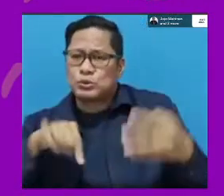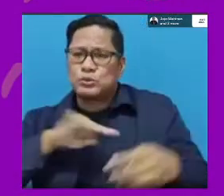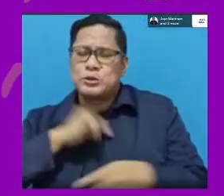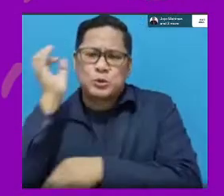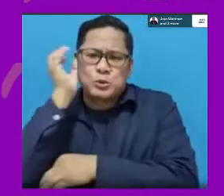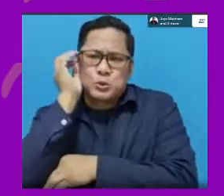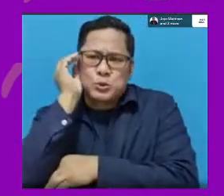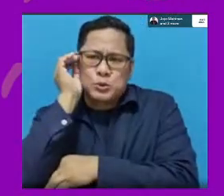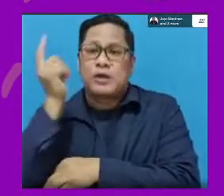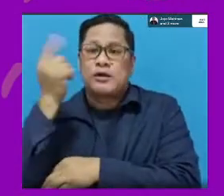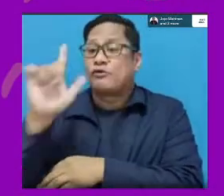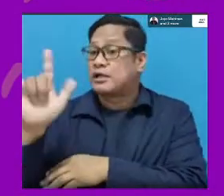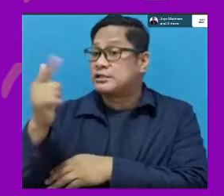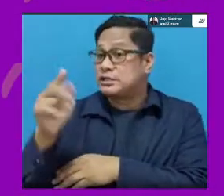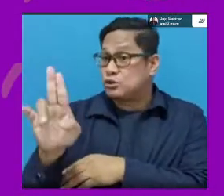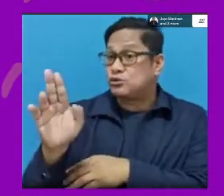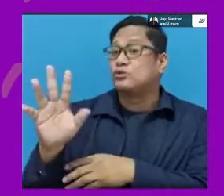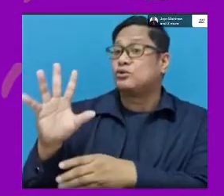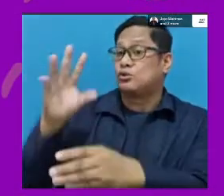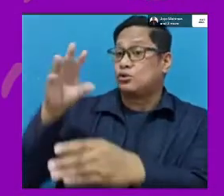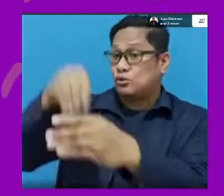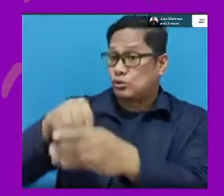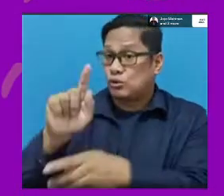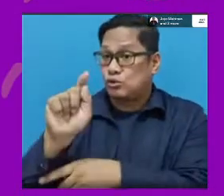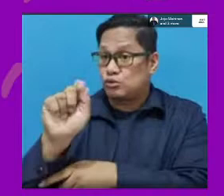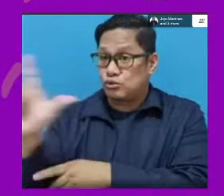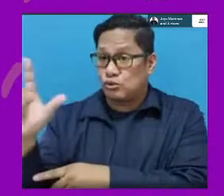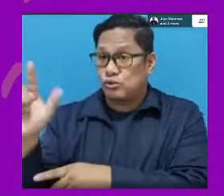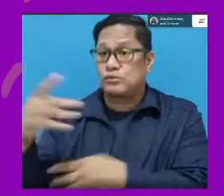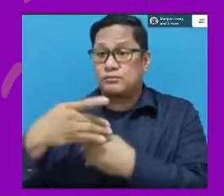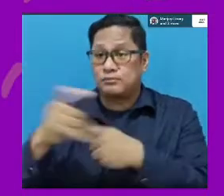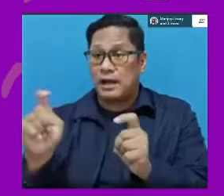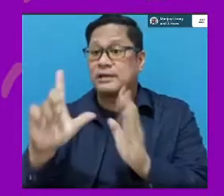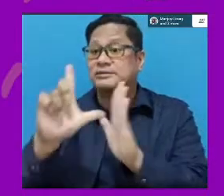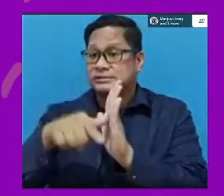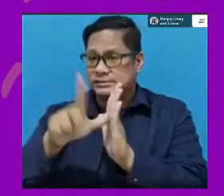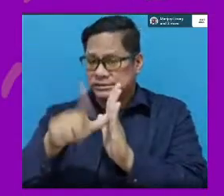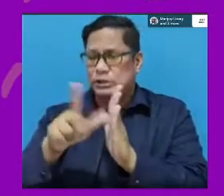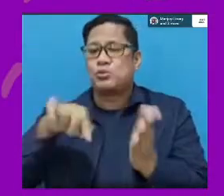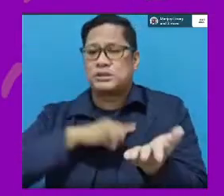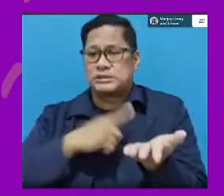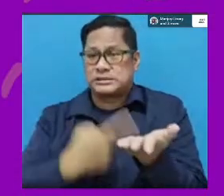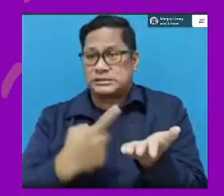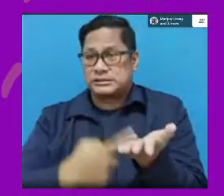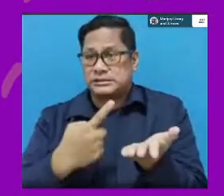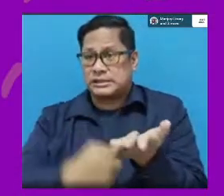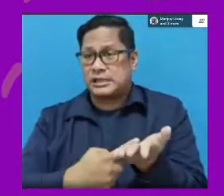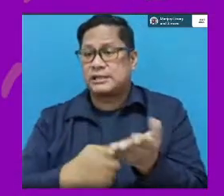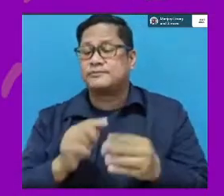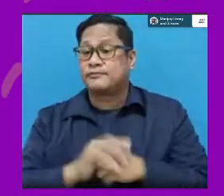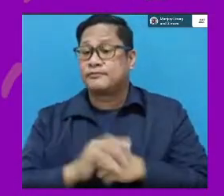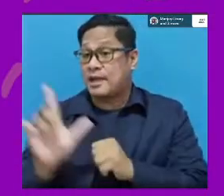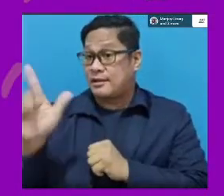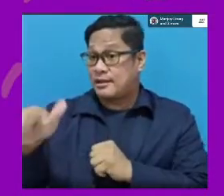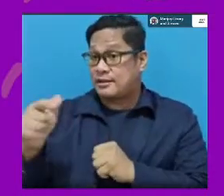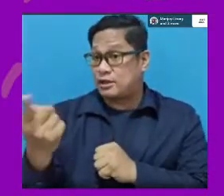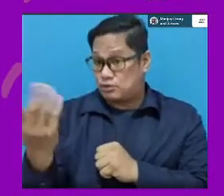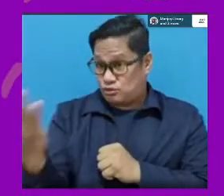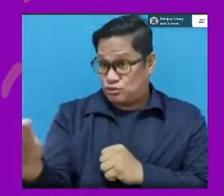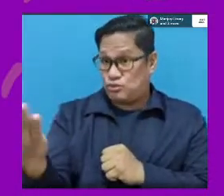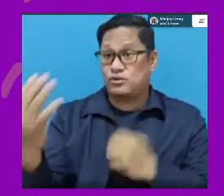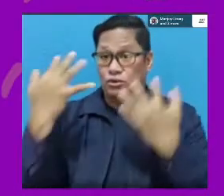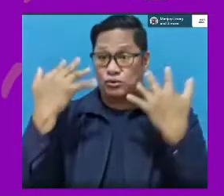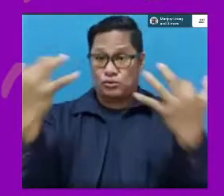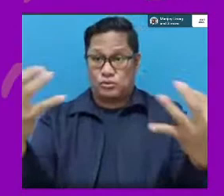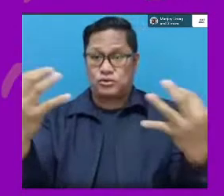for the LGU toolbox, which I will talk about a little bit more later, because you in our audience are going to have